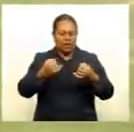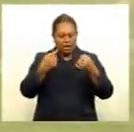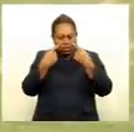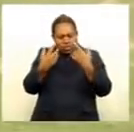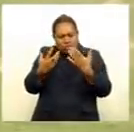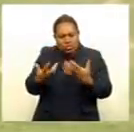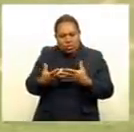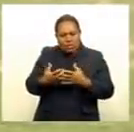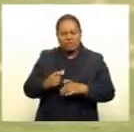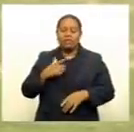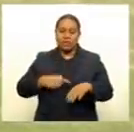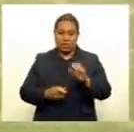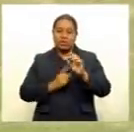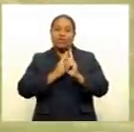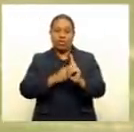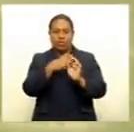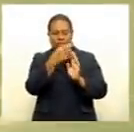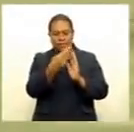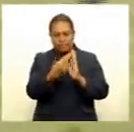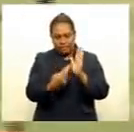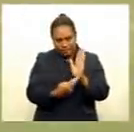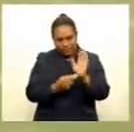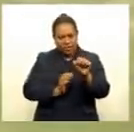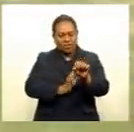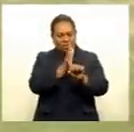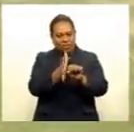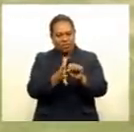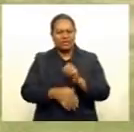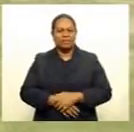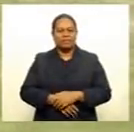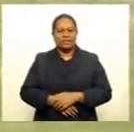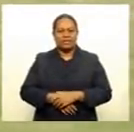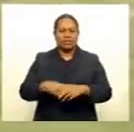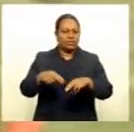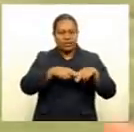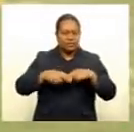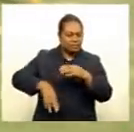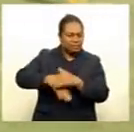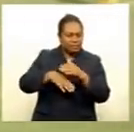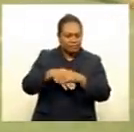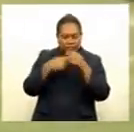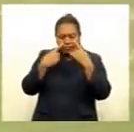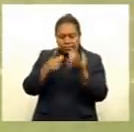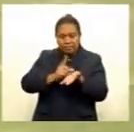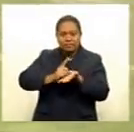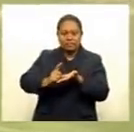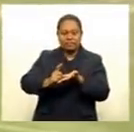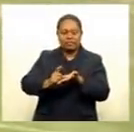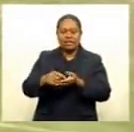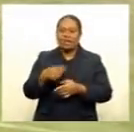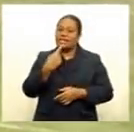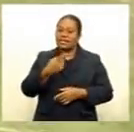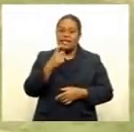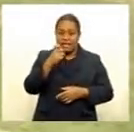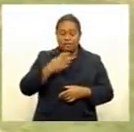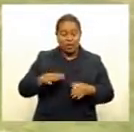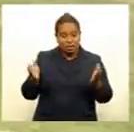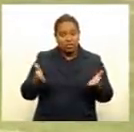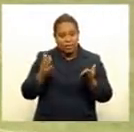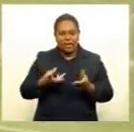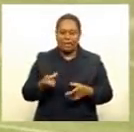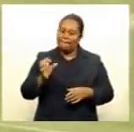the COVID-19 safe protocols. And while Fiji FA has made its stance clear on players being vaccinated before being allowed to play